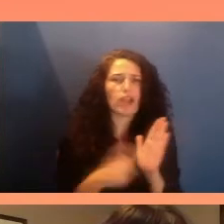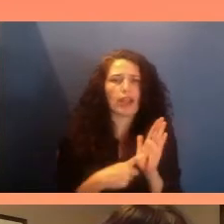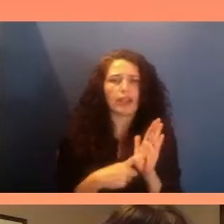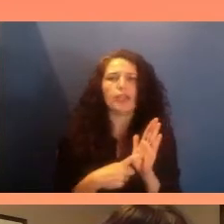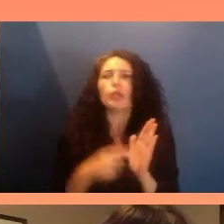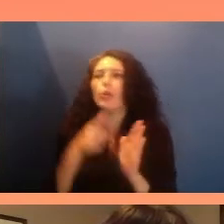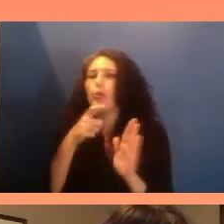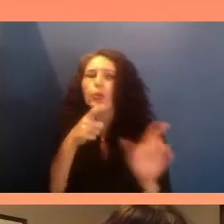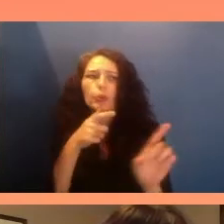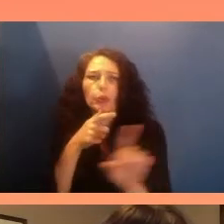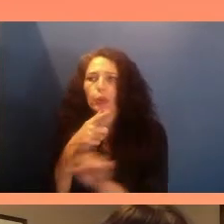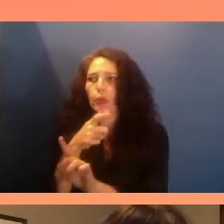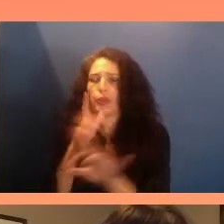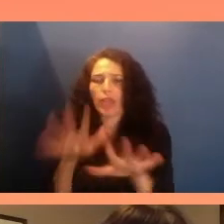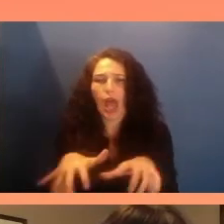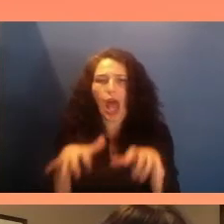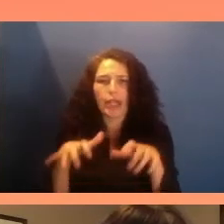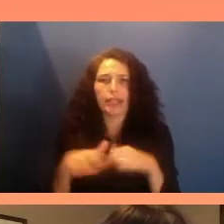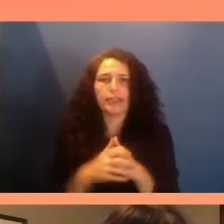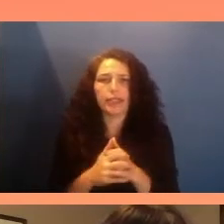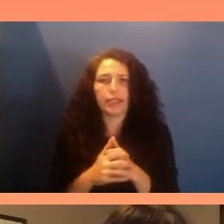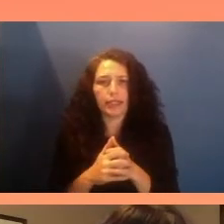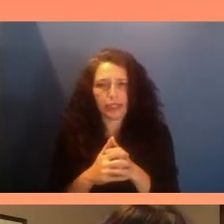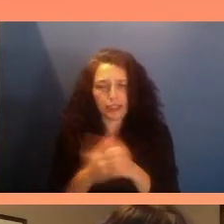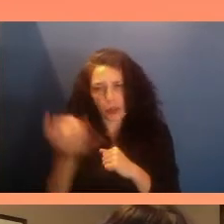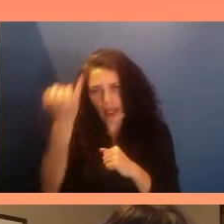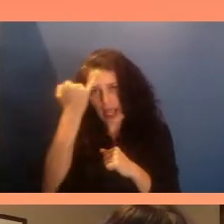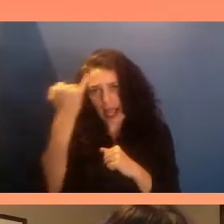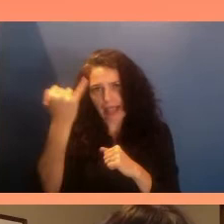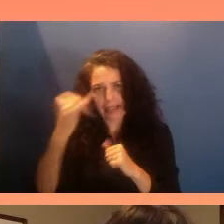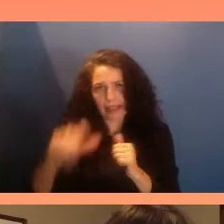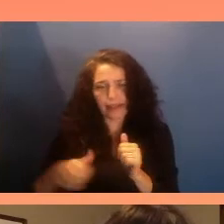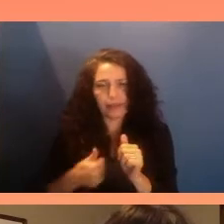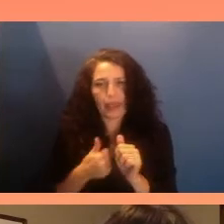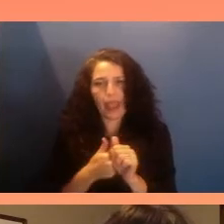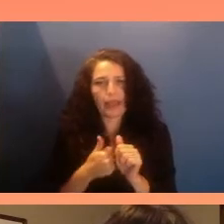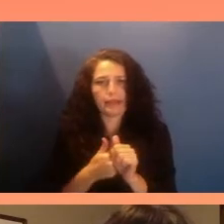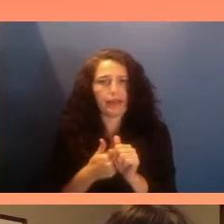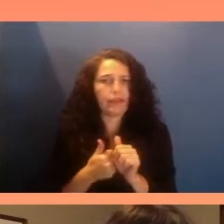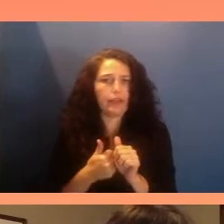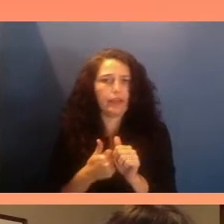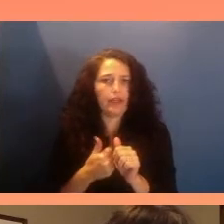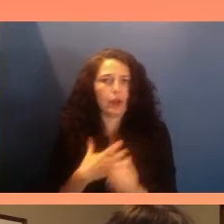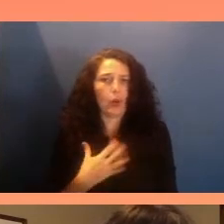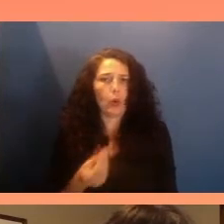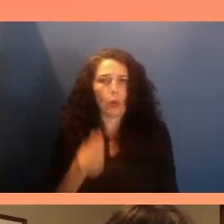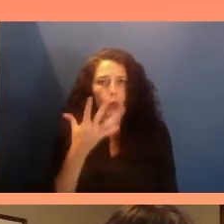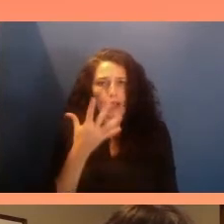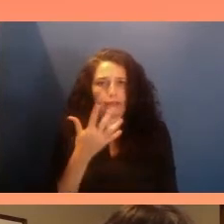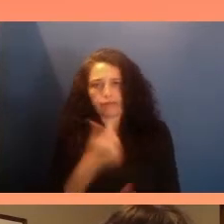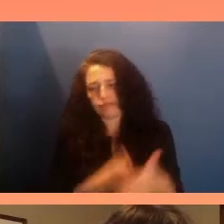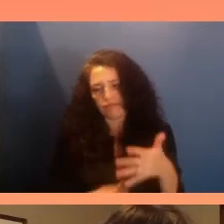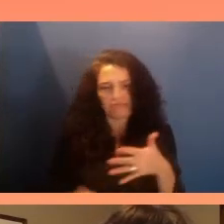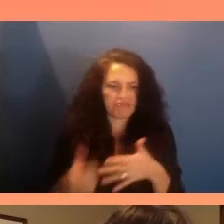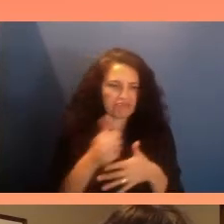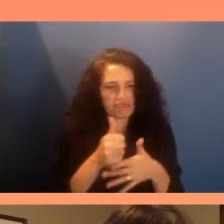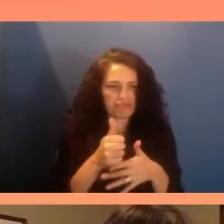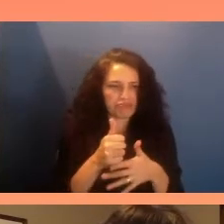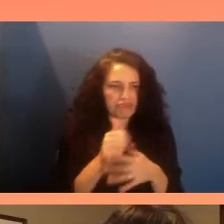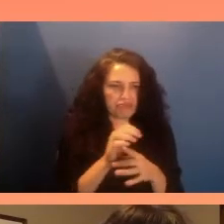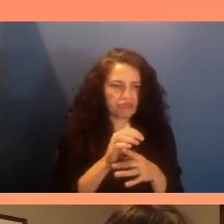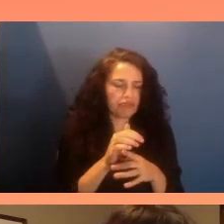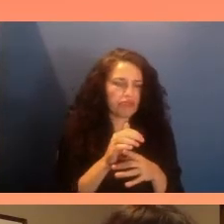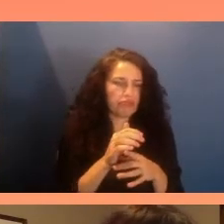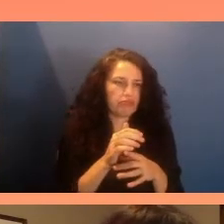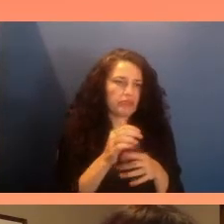again. The idea of with white supremacy being sort of if